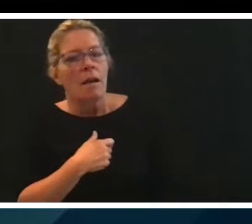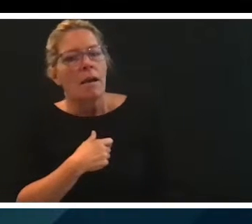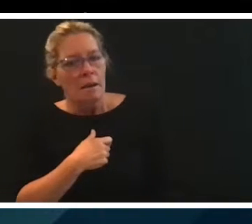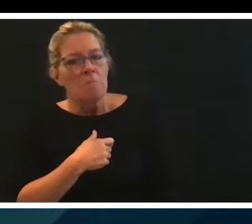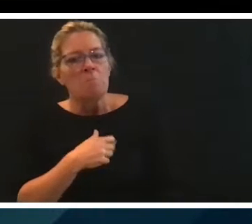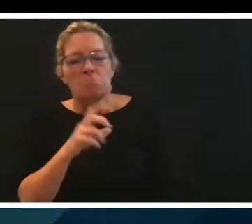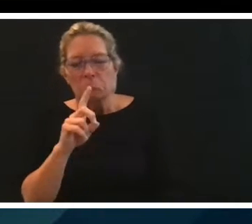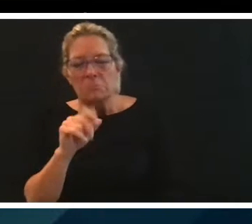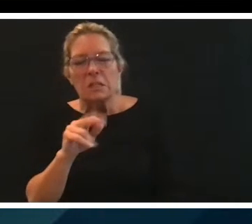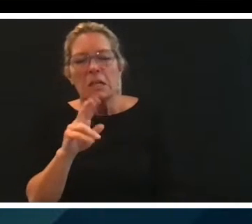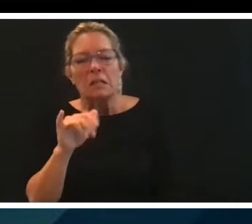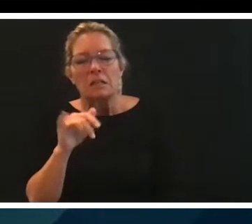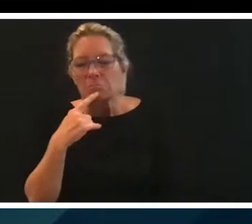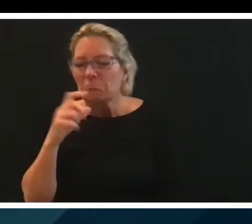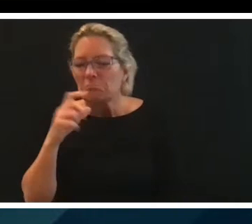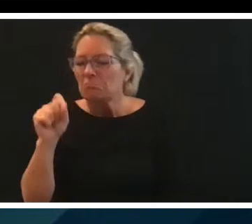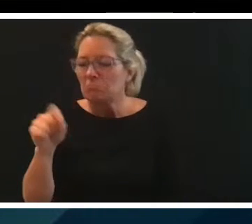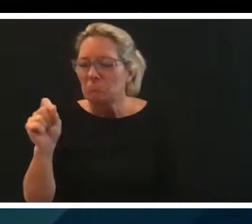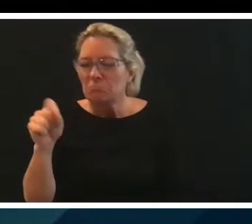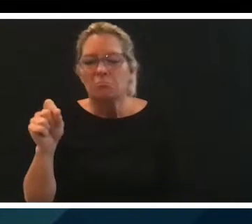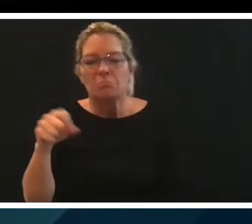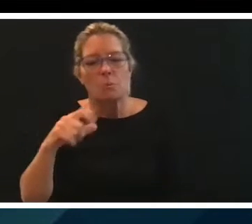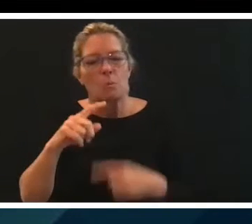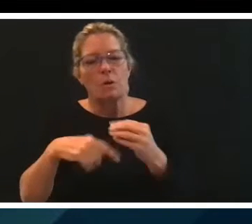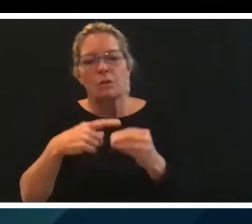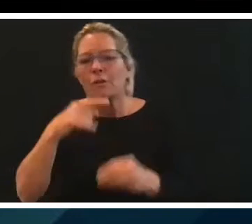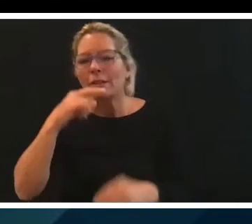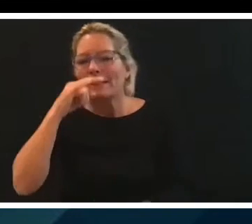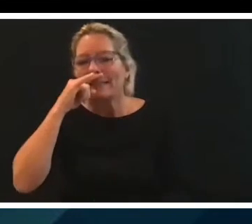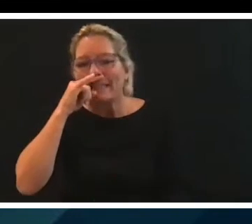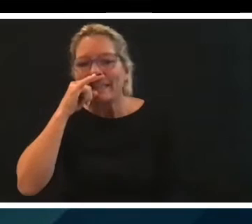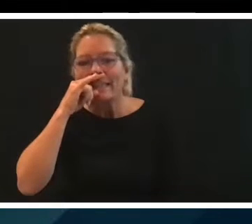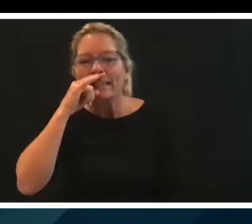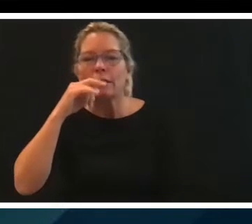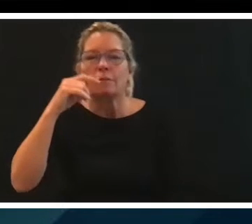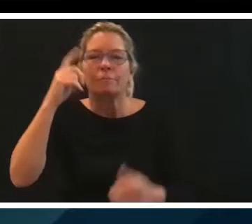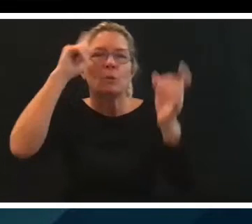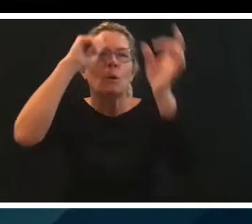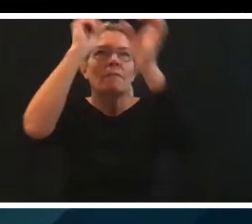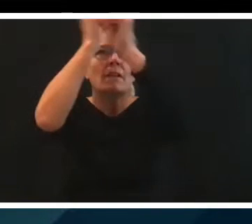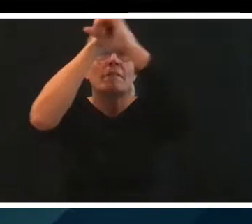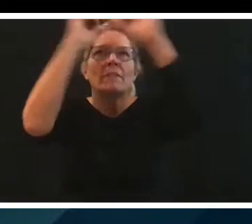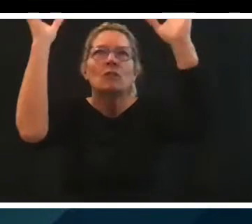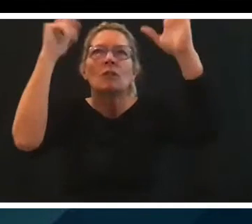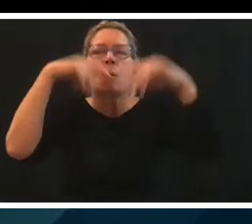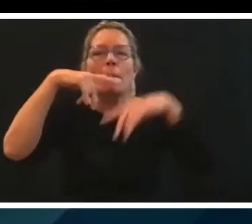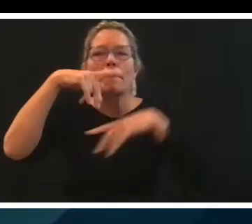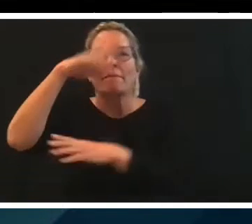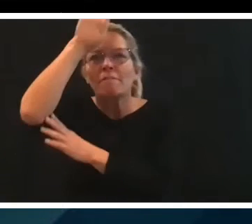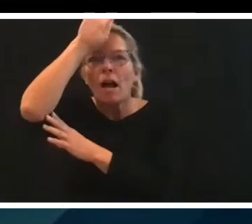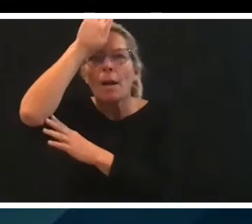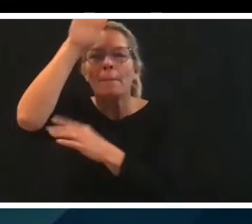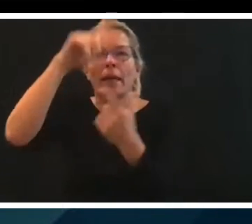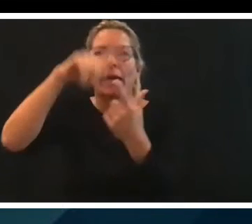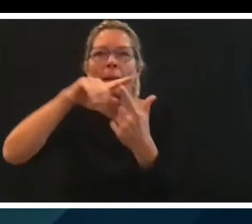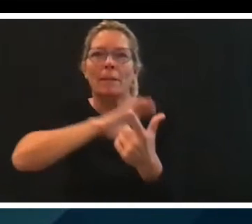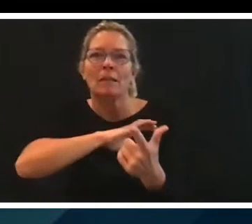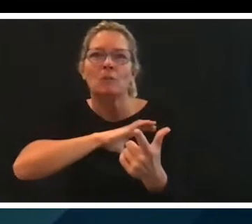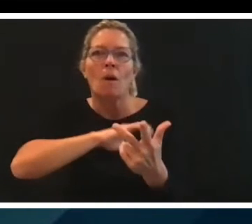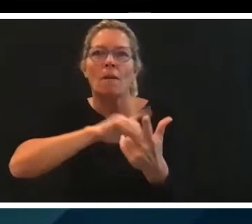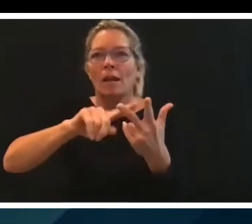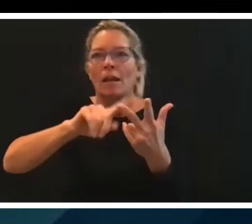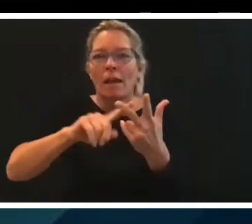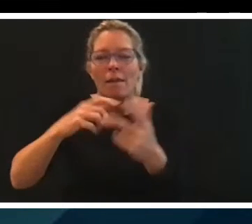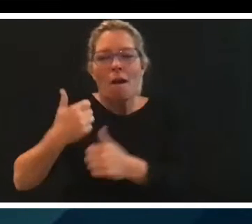you dream of being all sorts of things: fireman and police officer and army man and oceanographer